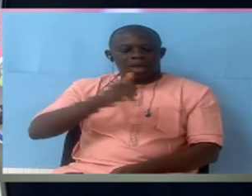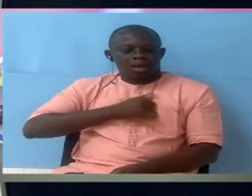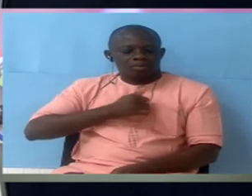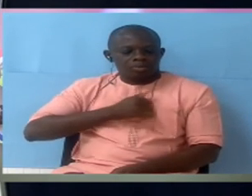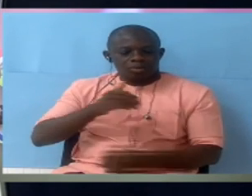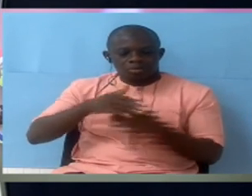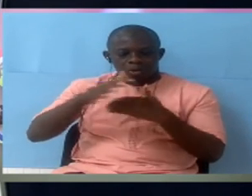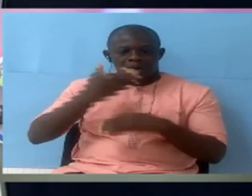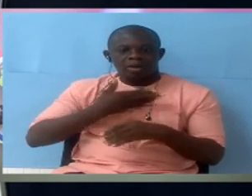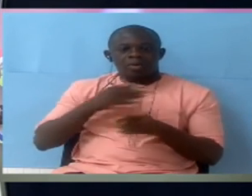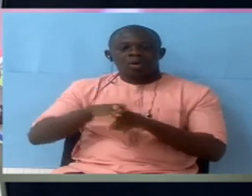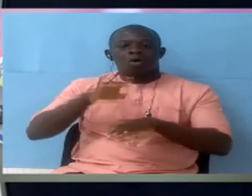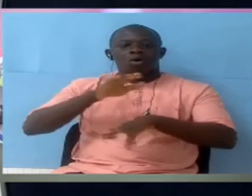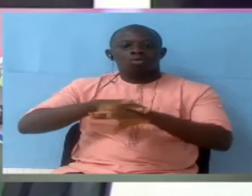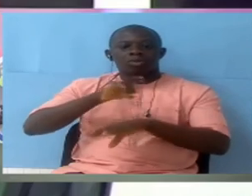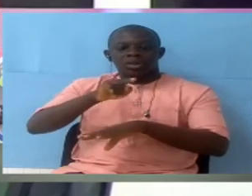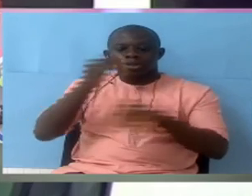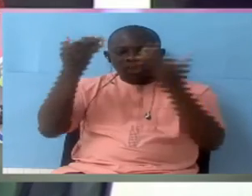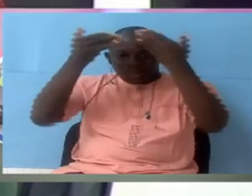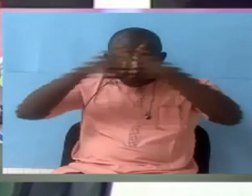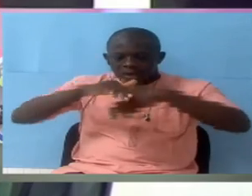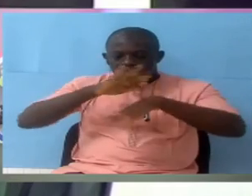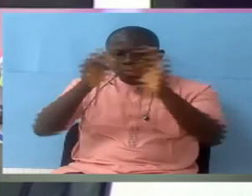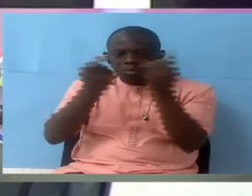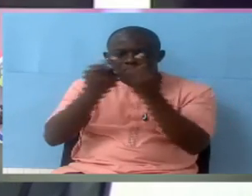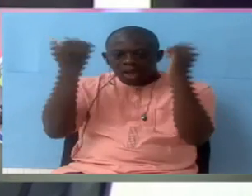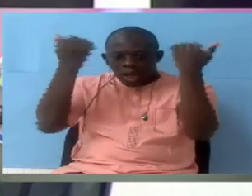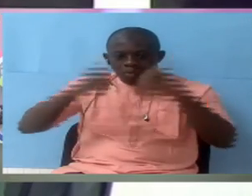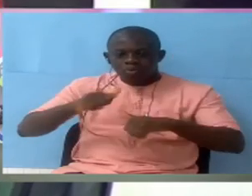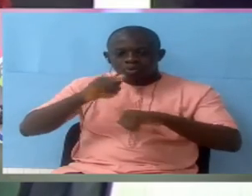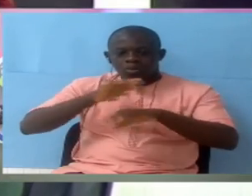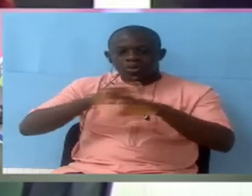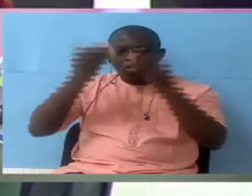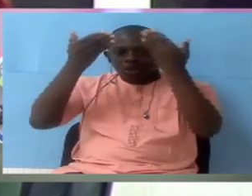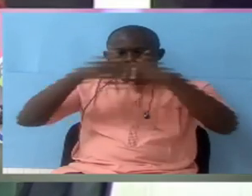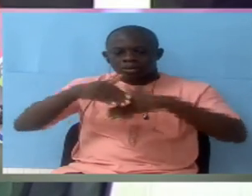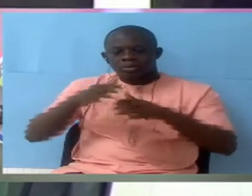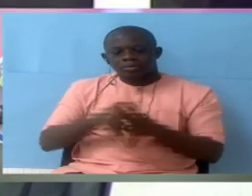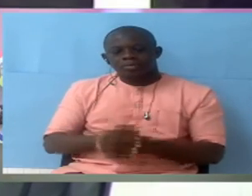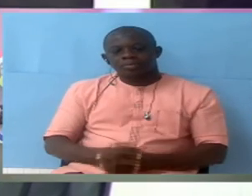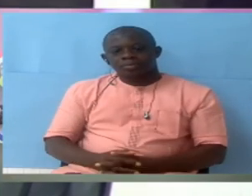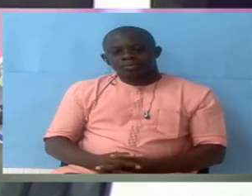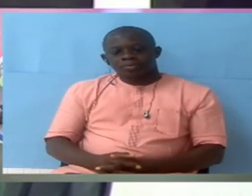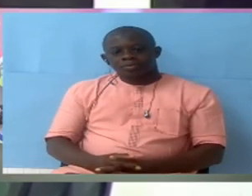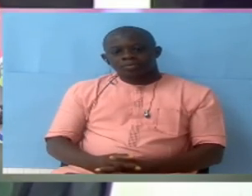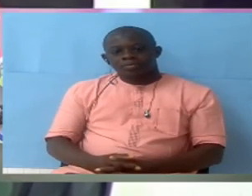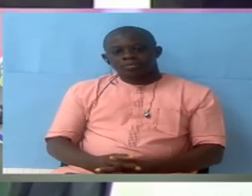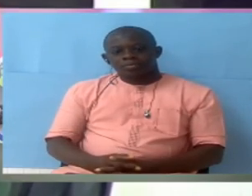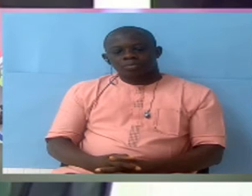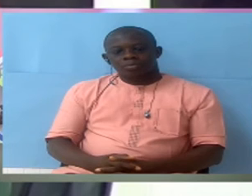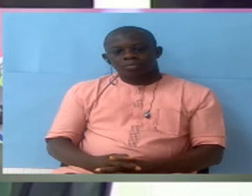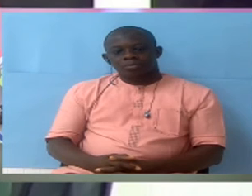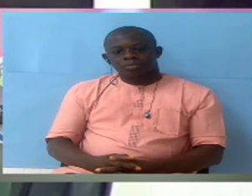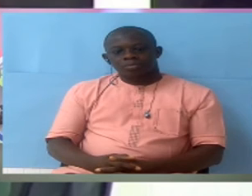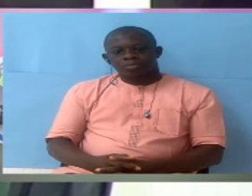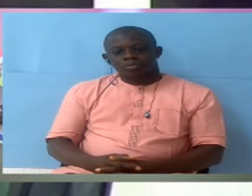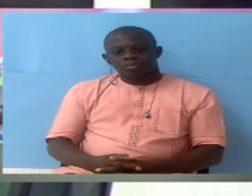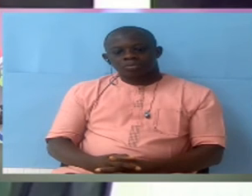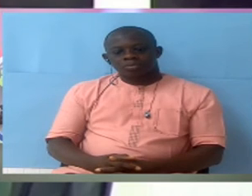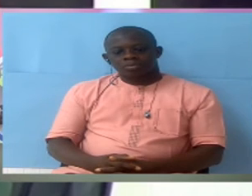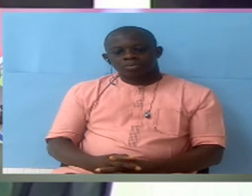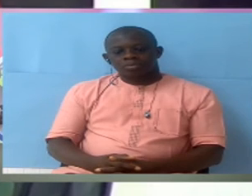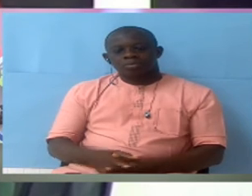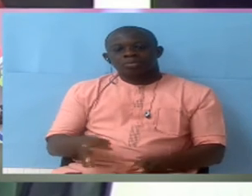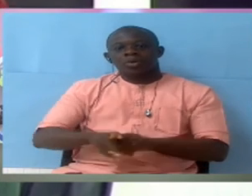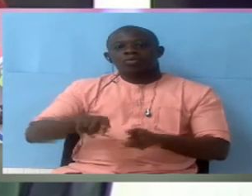done to him that night? Ndax mom amna luñ ko def ci gudi gogu. For Sheriff Mustafa Adiba, even if you say who by that time